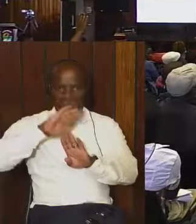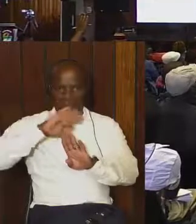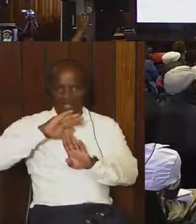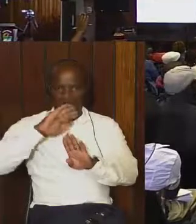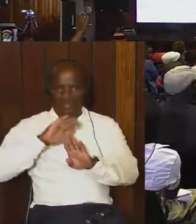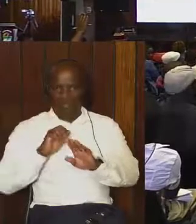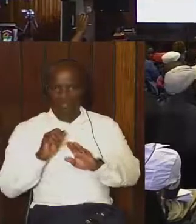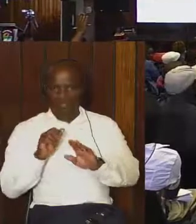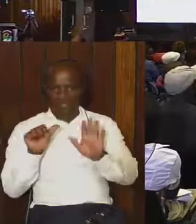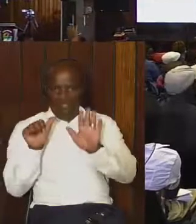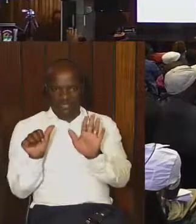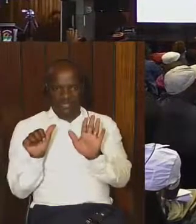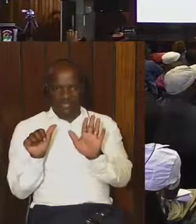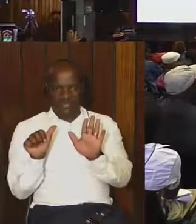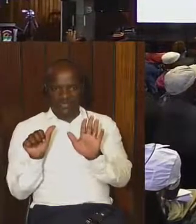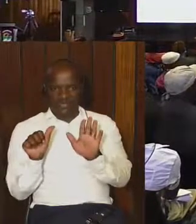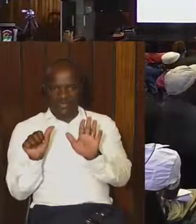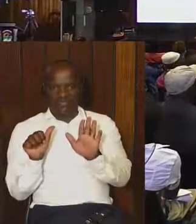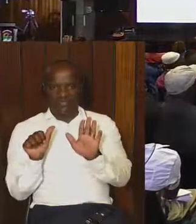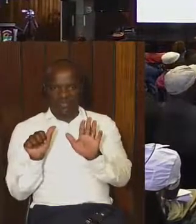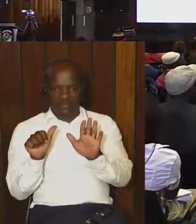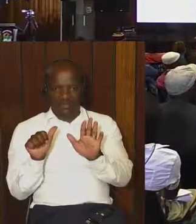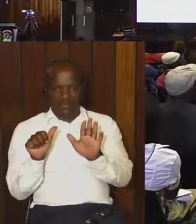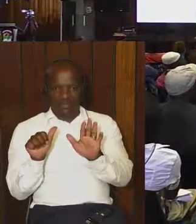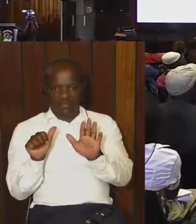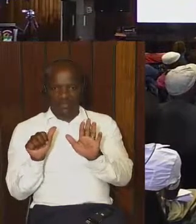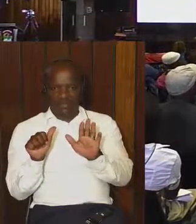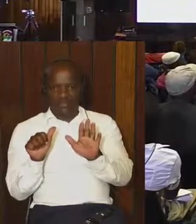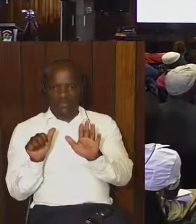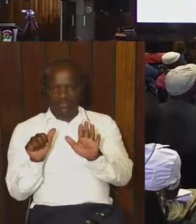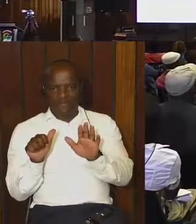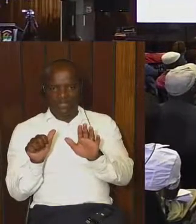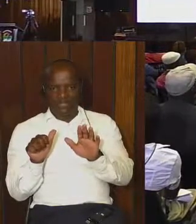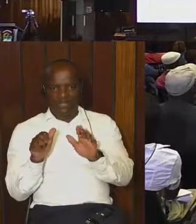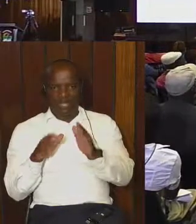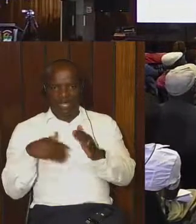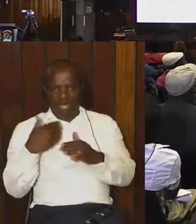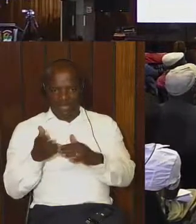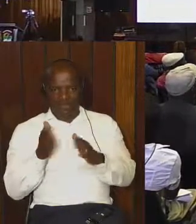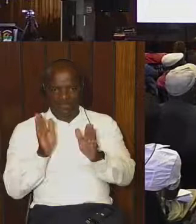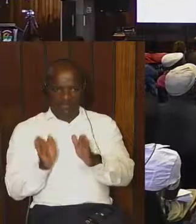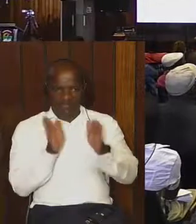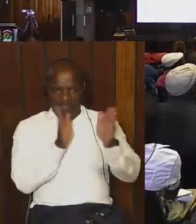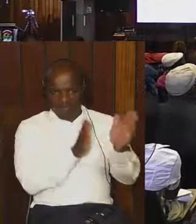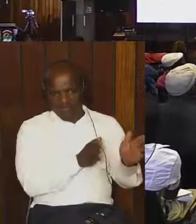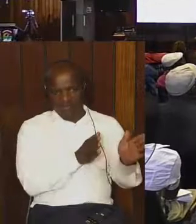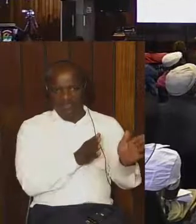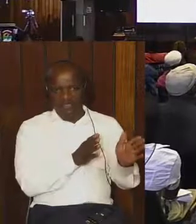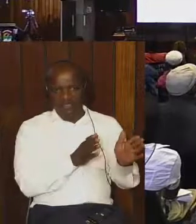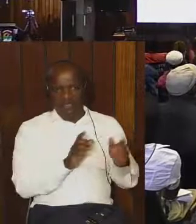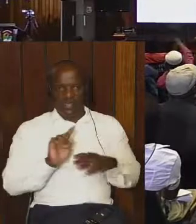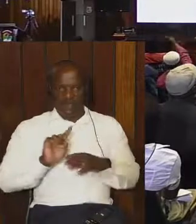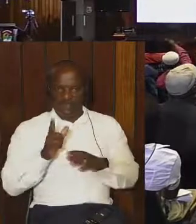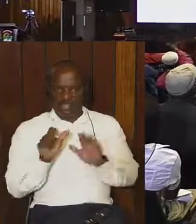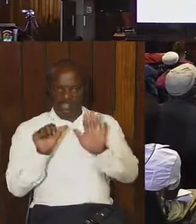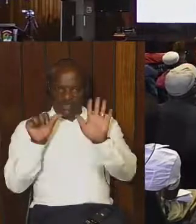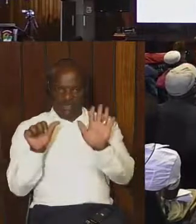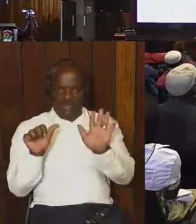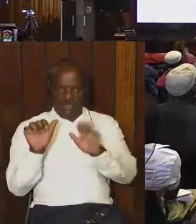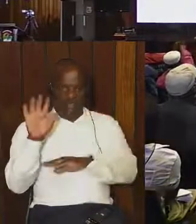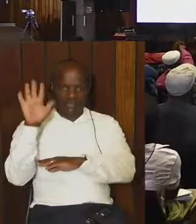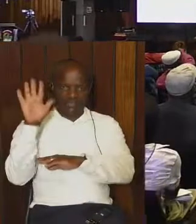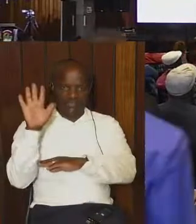6 hands here. So what I want to sit, I'll come here second, okay? Can we take the 6 hands here first?